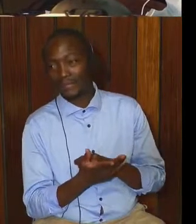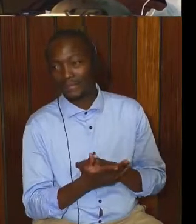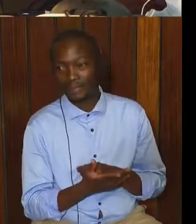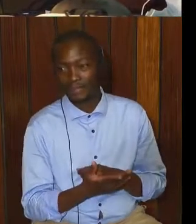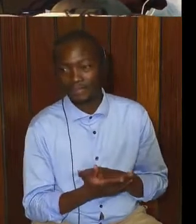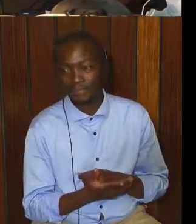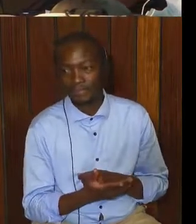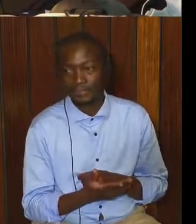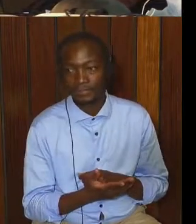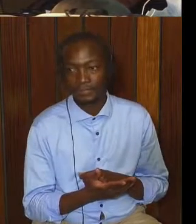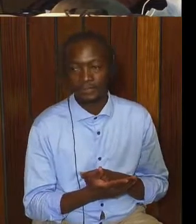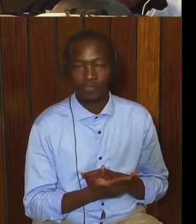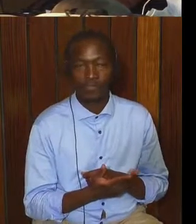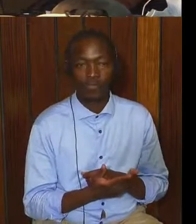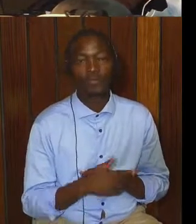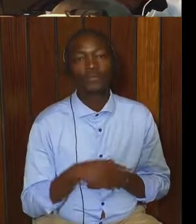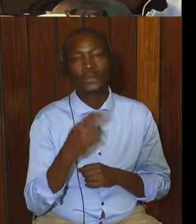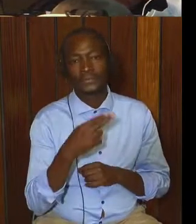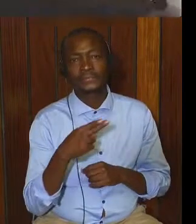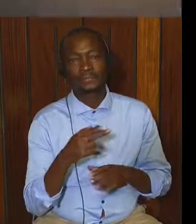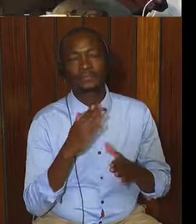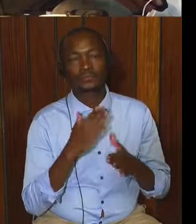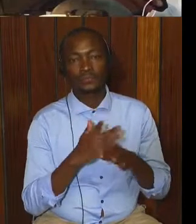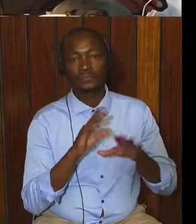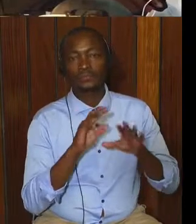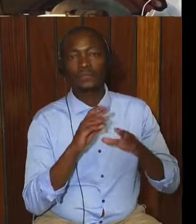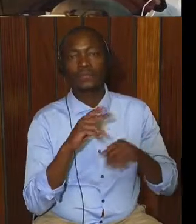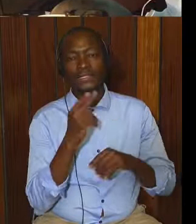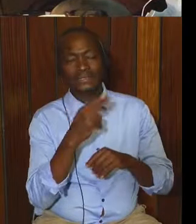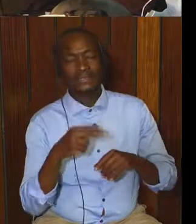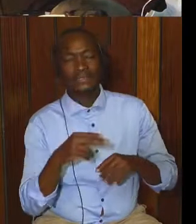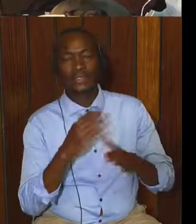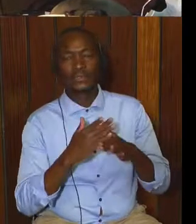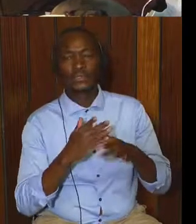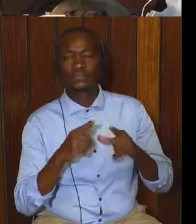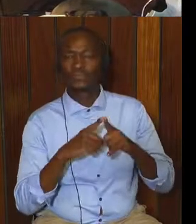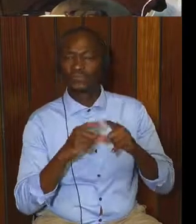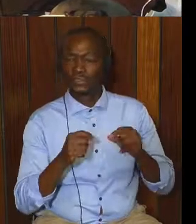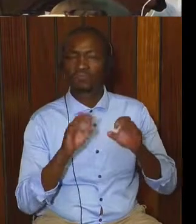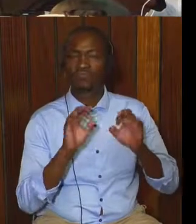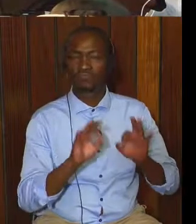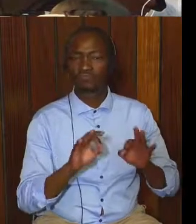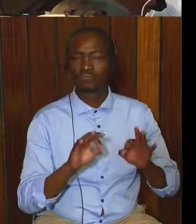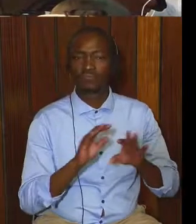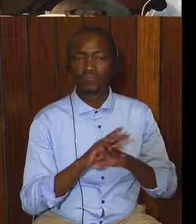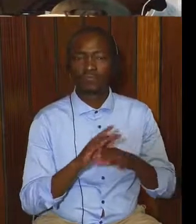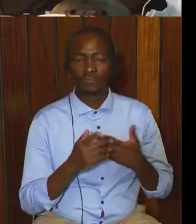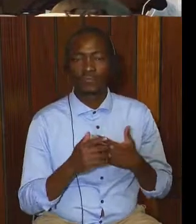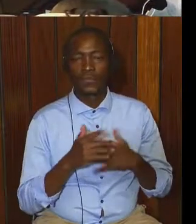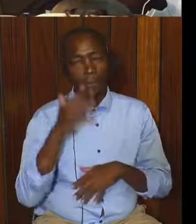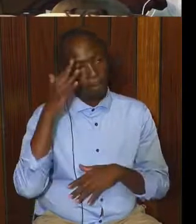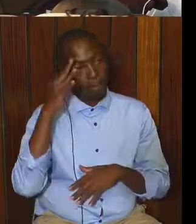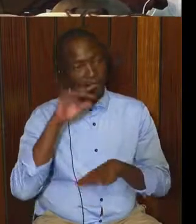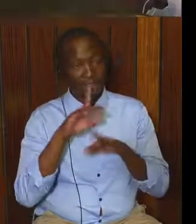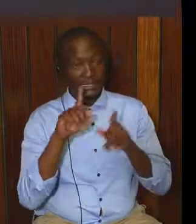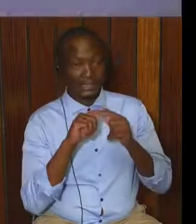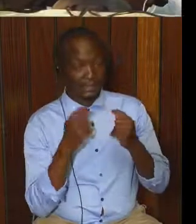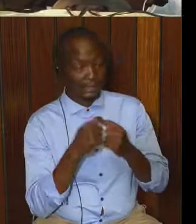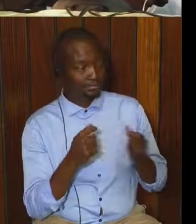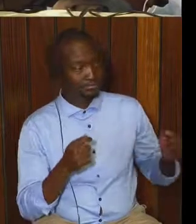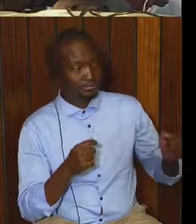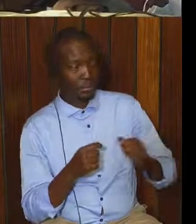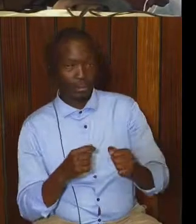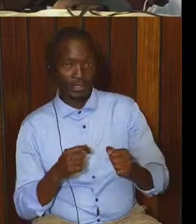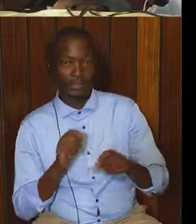the design works are completed. The professional consultant, the professional team has been